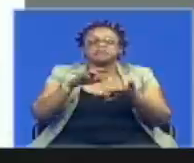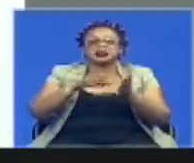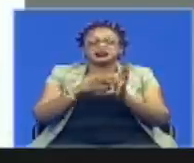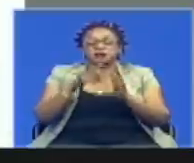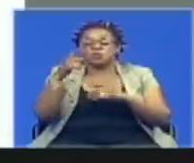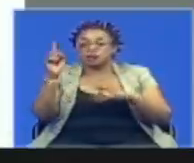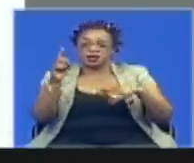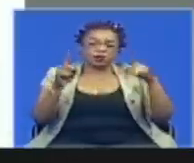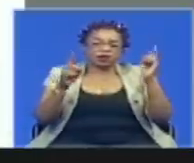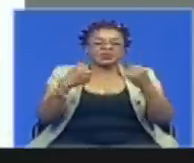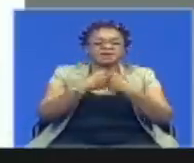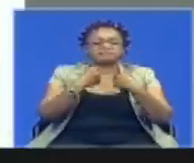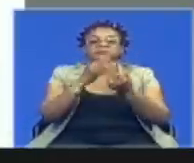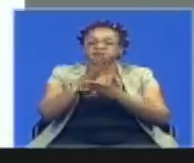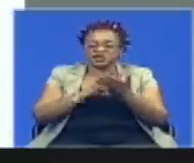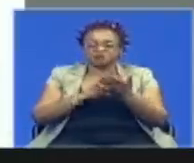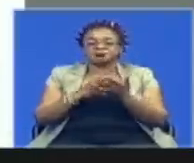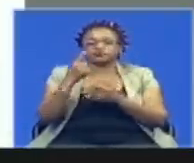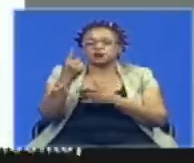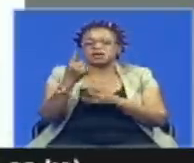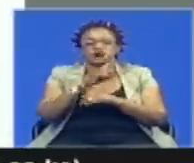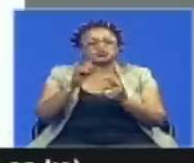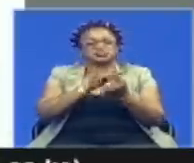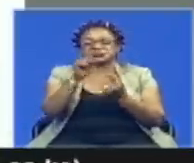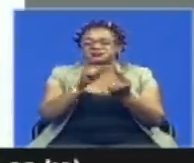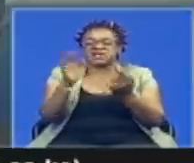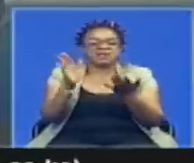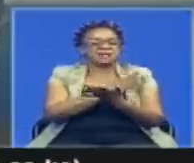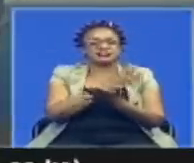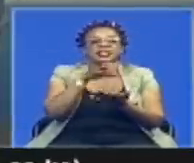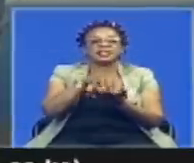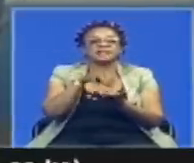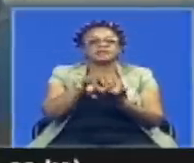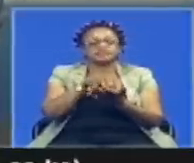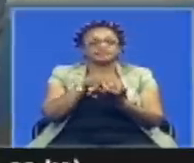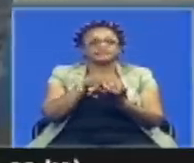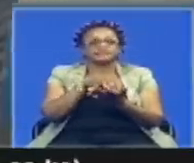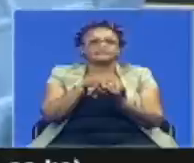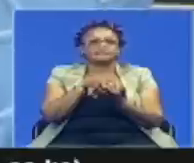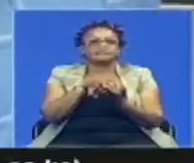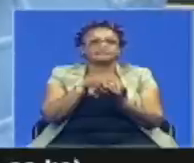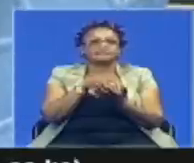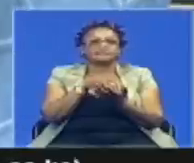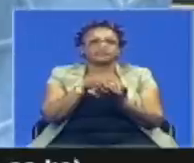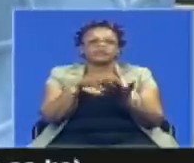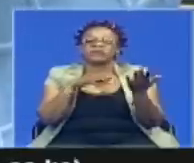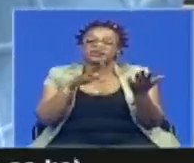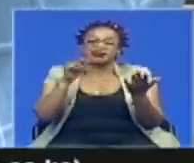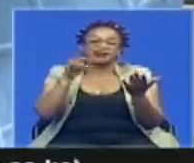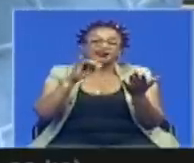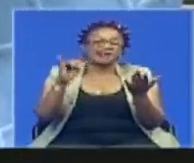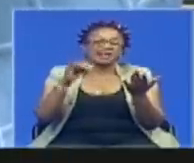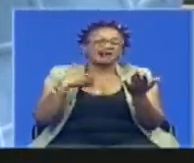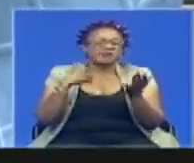games. So zero-sum games is only one and not a particularly illuminating case. Keep to numbers. He has problems with